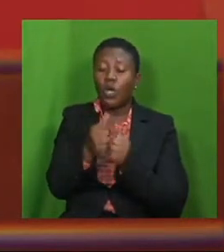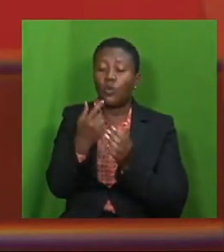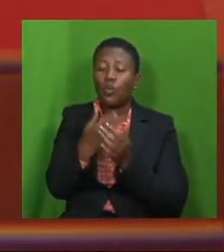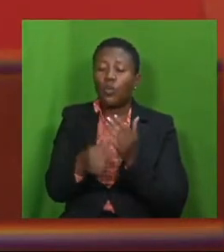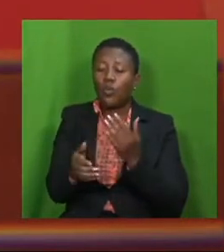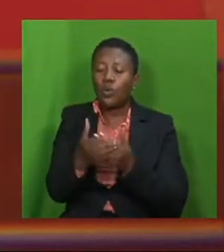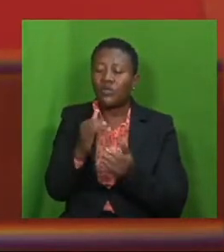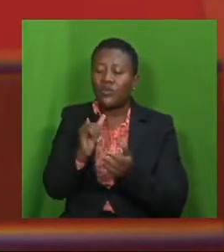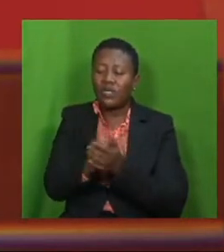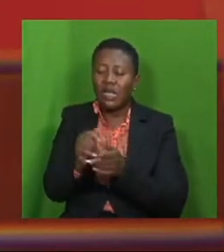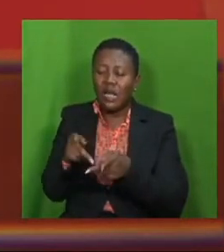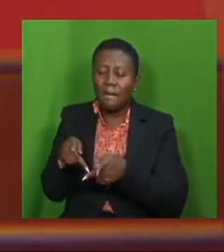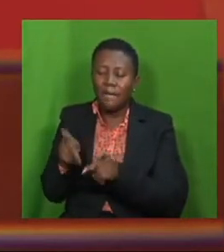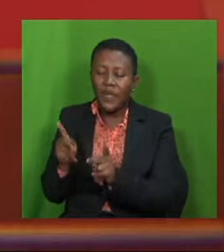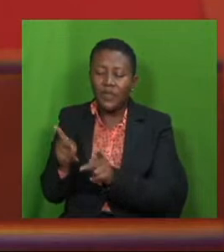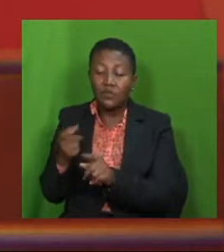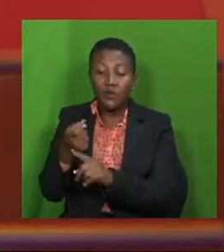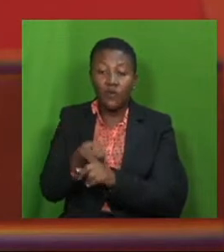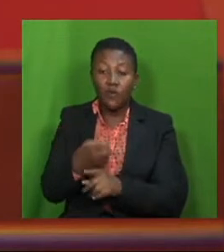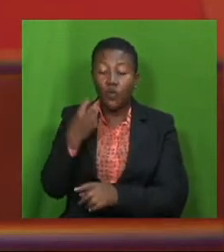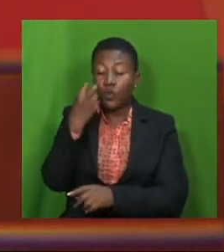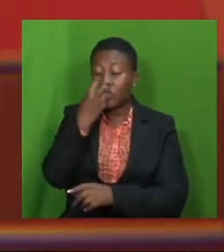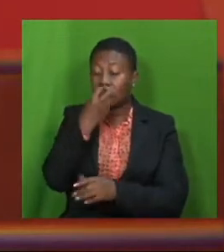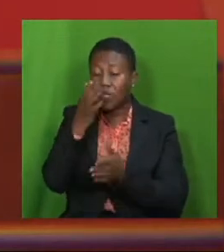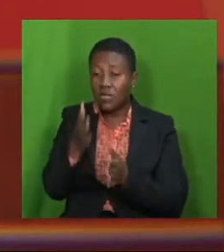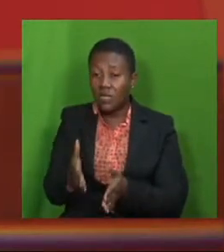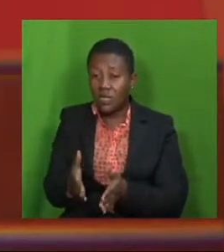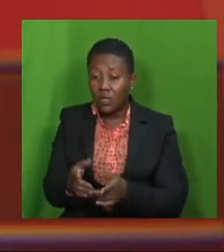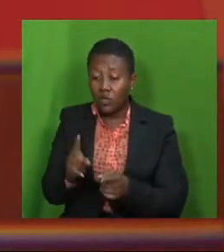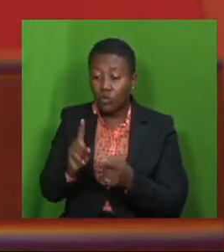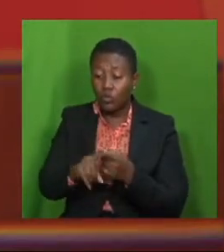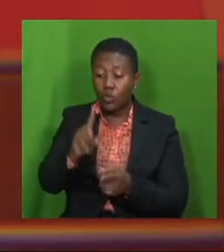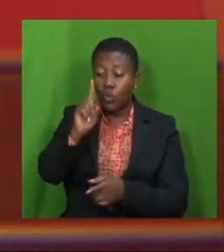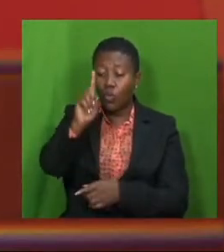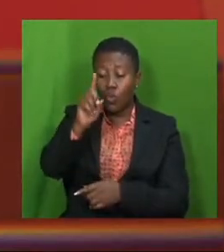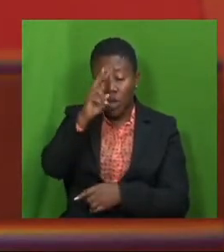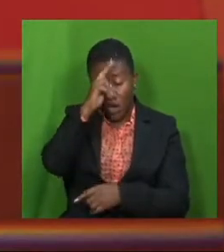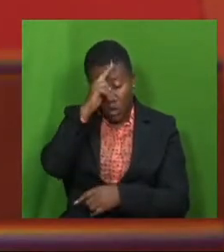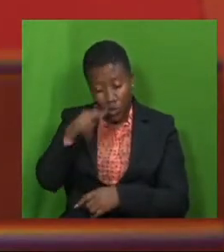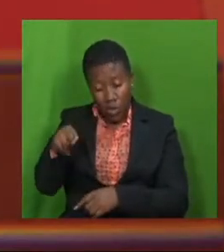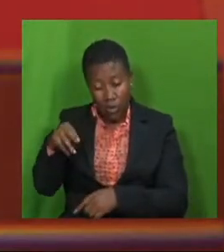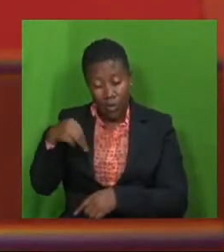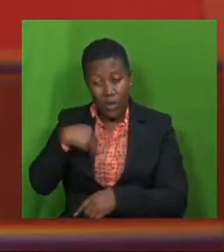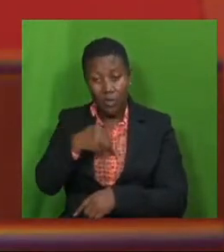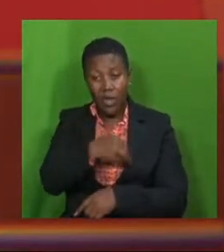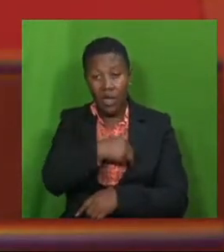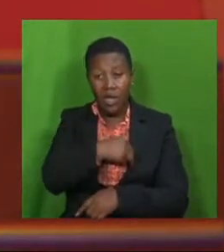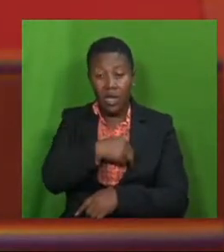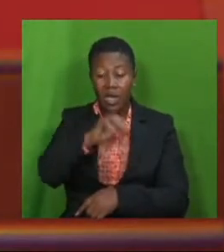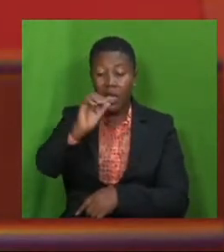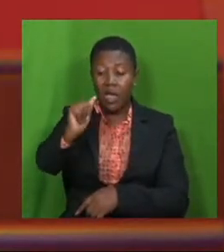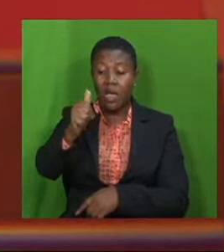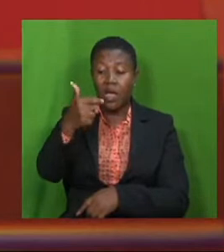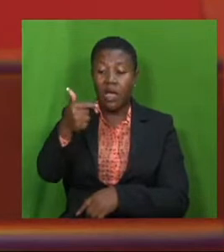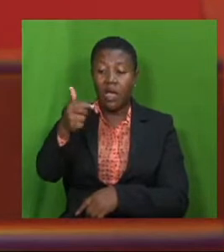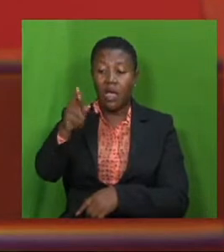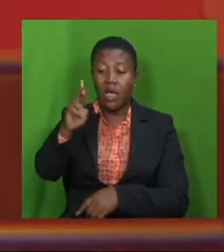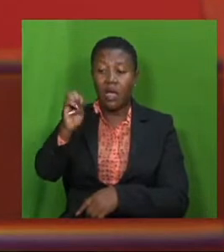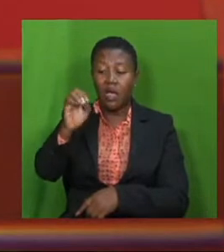permission of the Speaker to one Honorable R.B. Ochre,